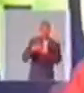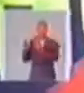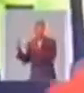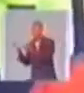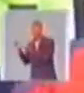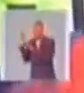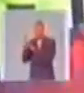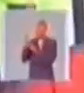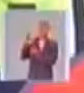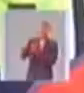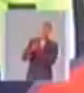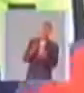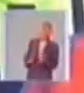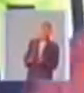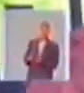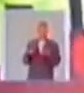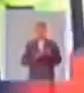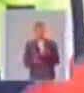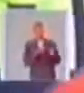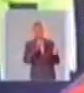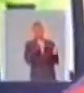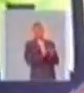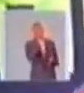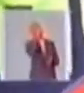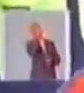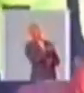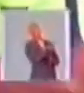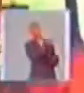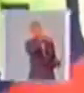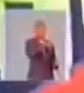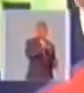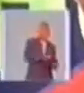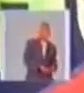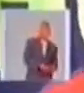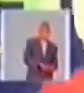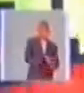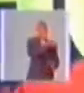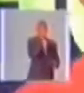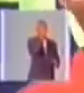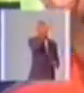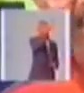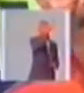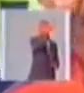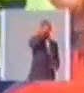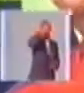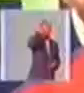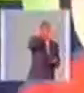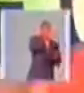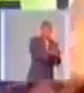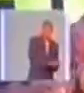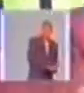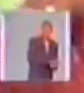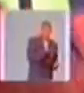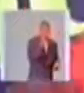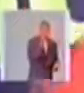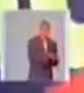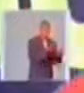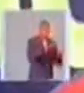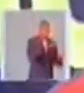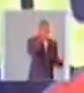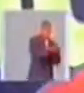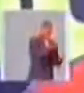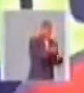and two women said, so by which now say, Nasa, member, best of five, no water and one, let's say, sorry, oh, sorry, one, one about water and all. Yes, Christ will say, Anti